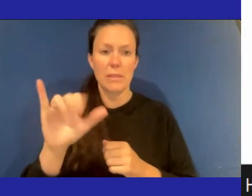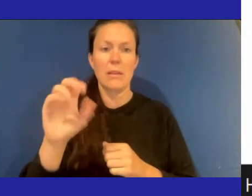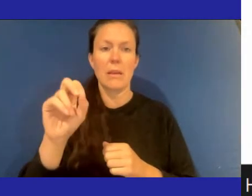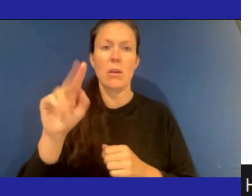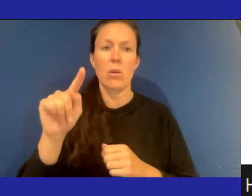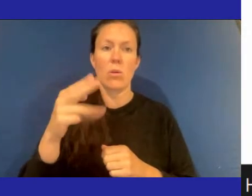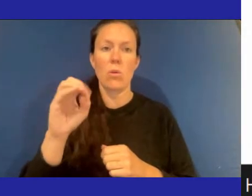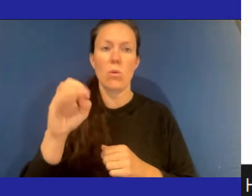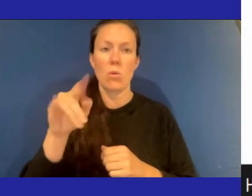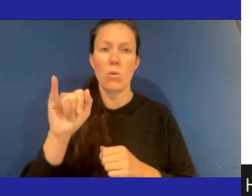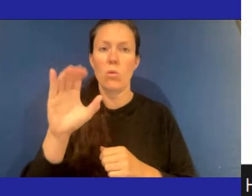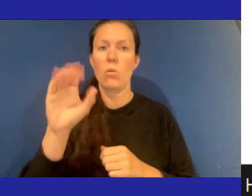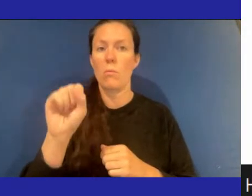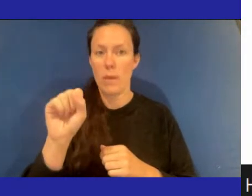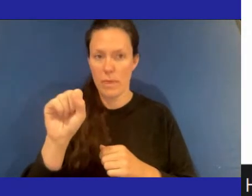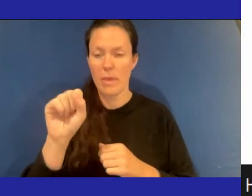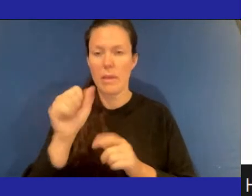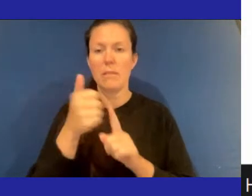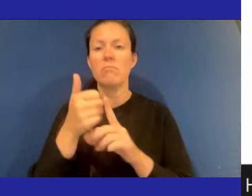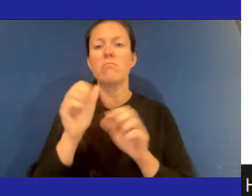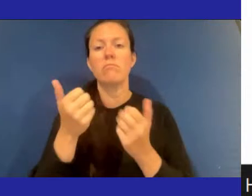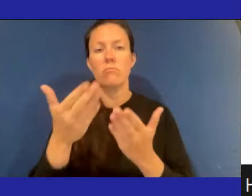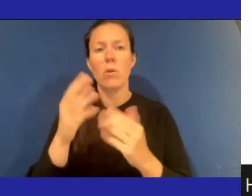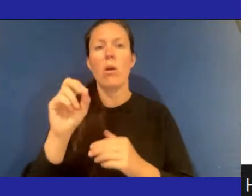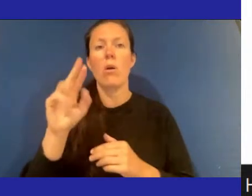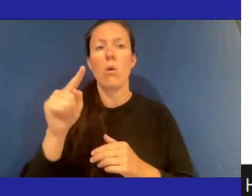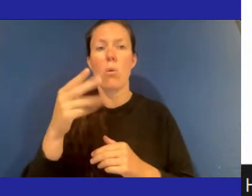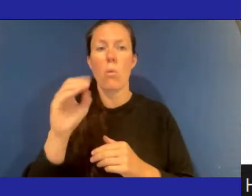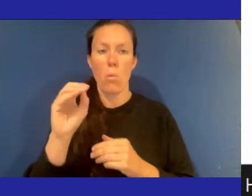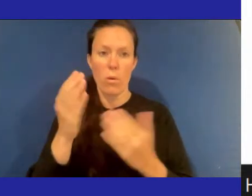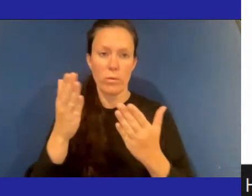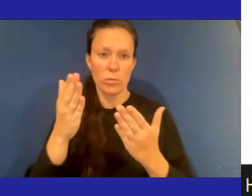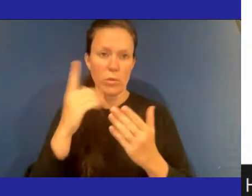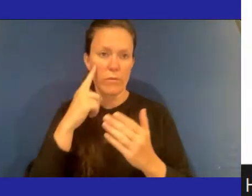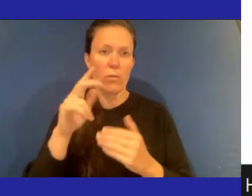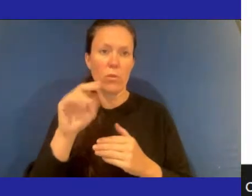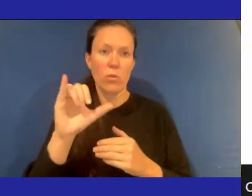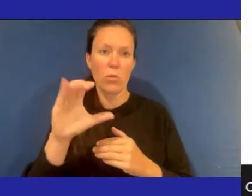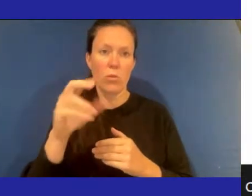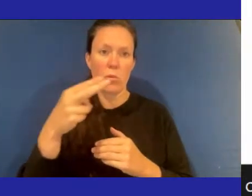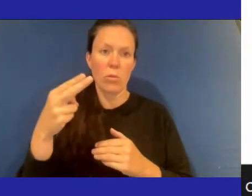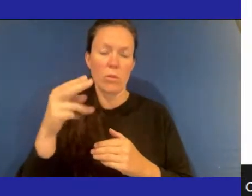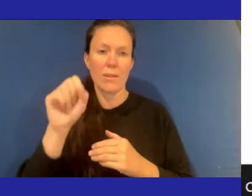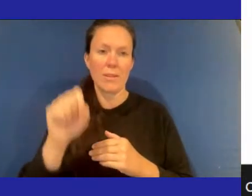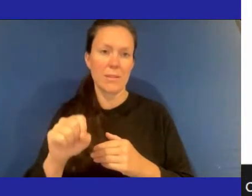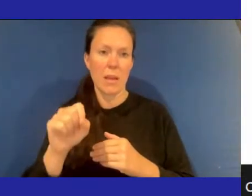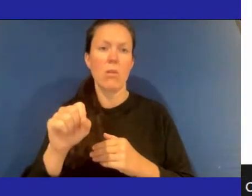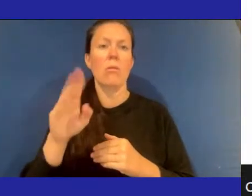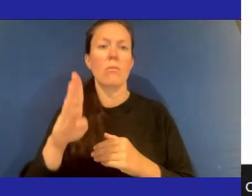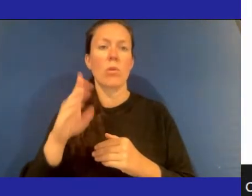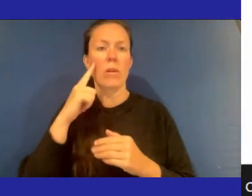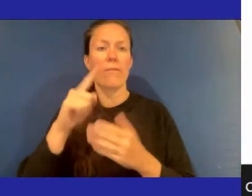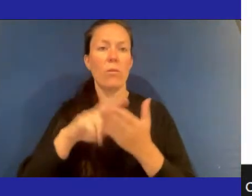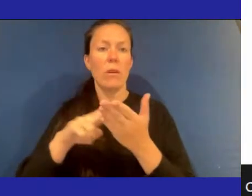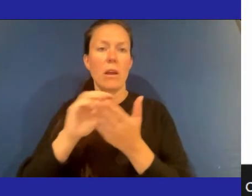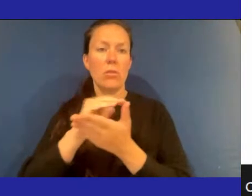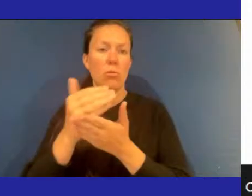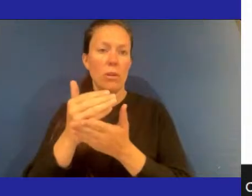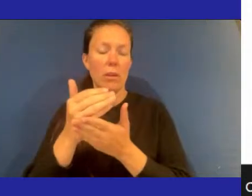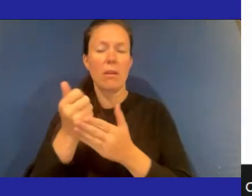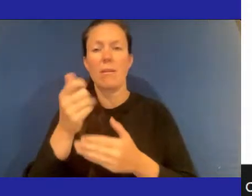provider group, to provide orthopedic services at New York City Health and Hospitals South Brooklyn for a contract amount of